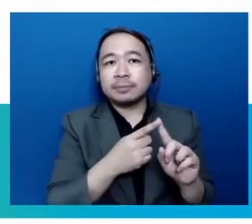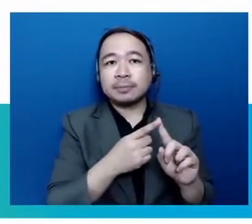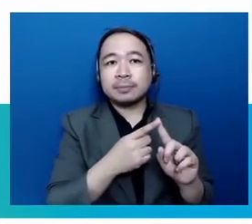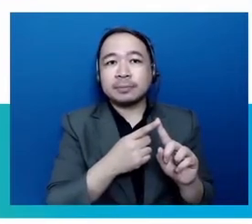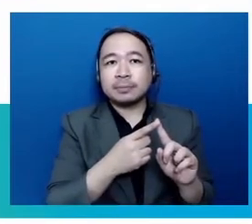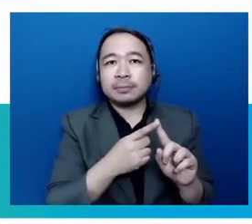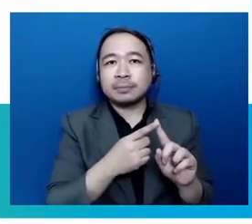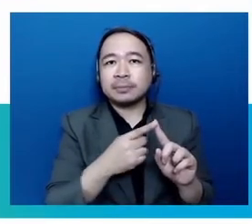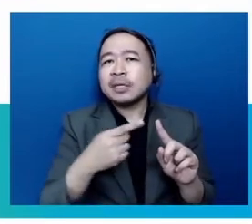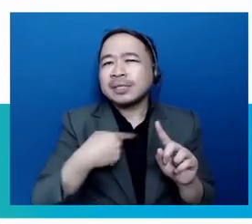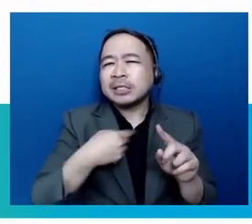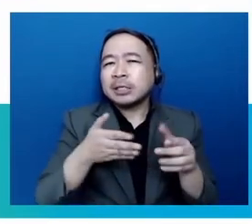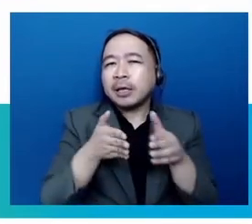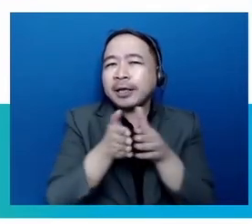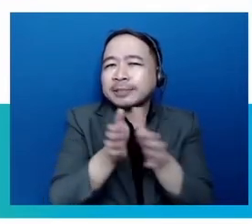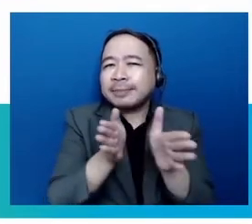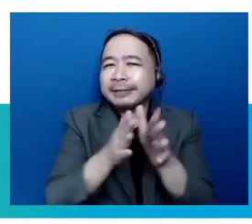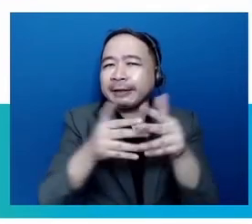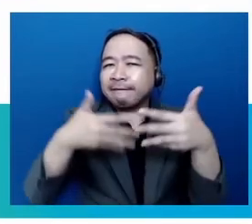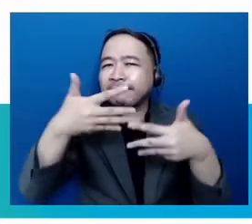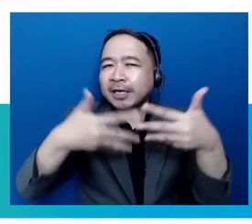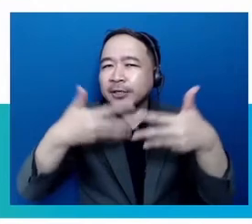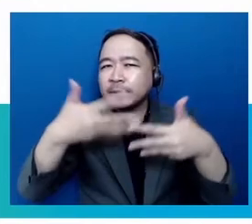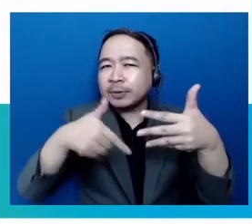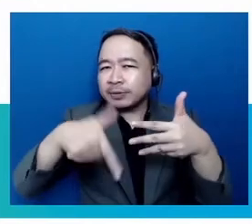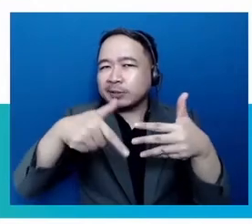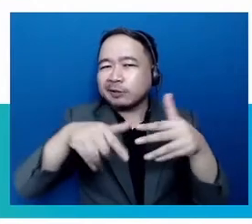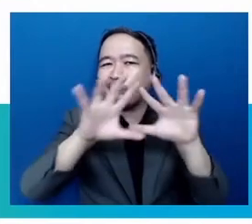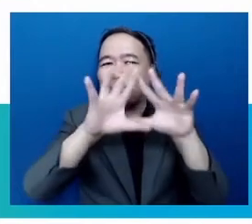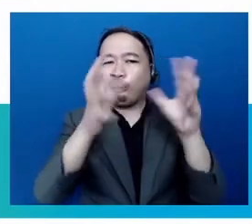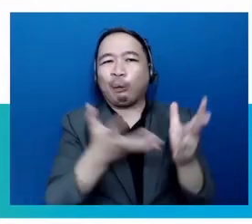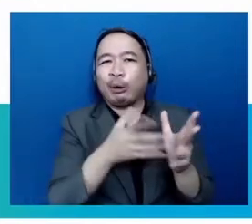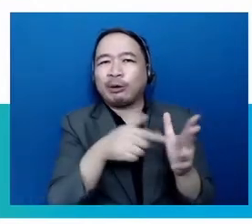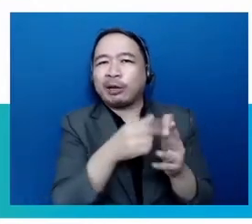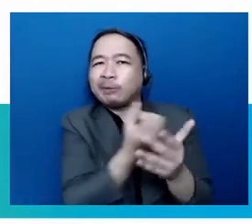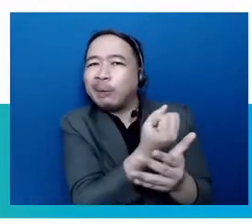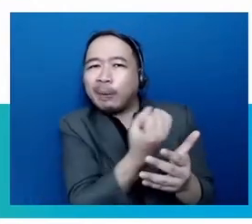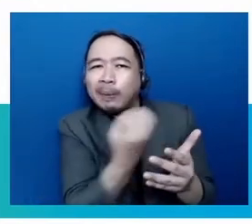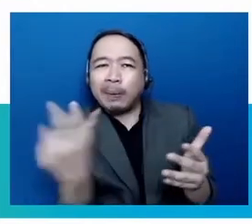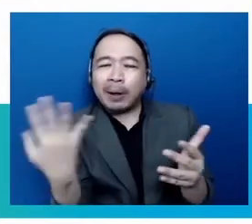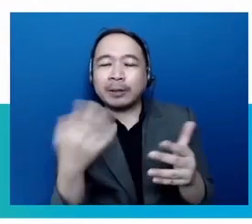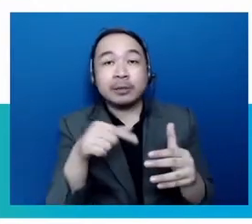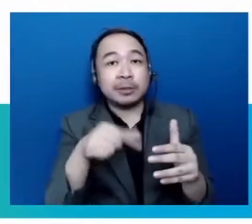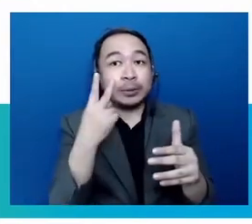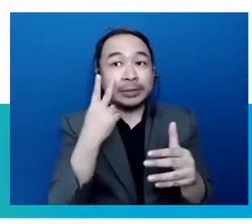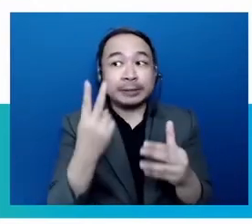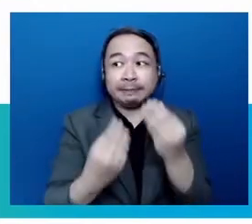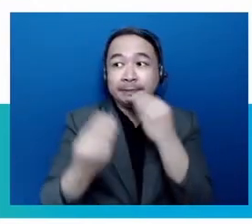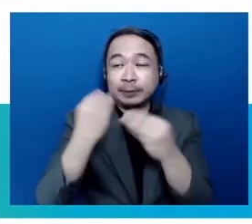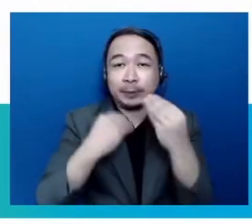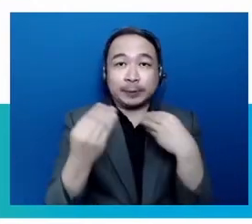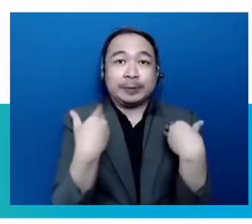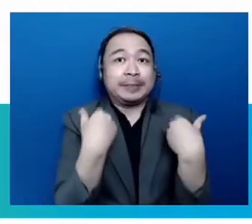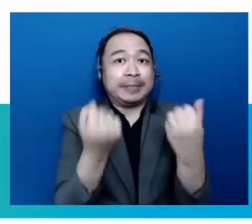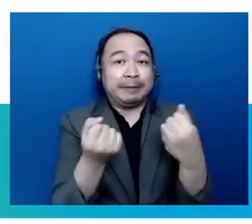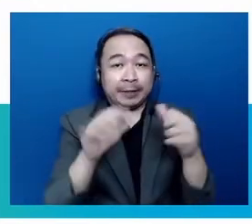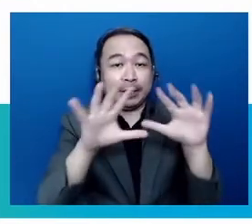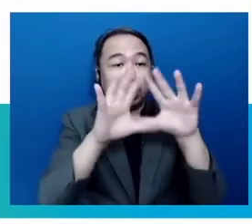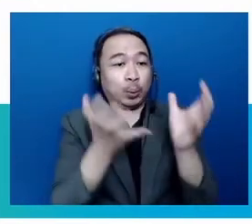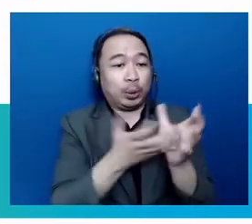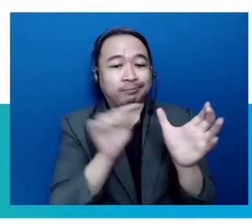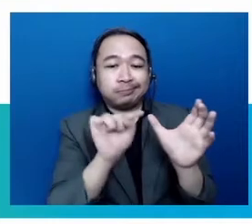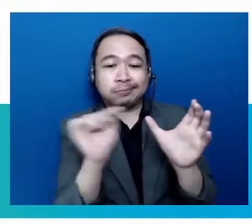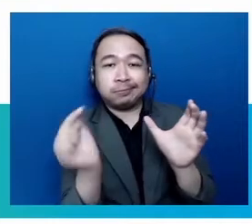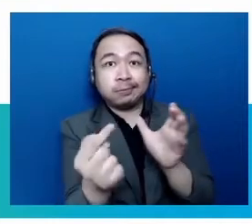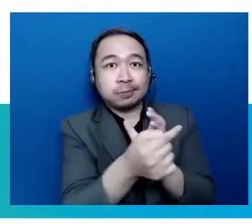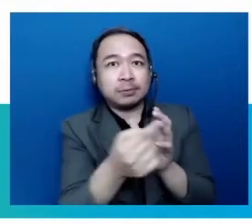figures about at the global level. If we look at the state of food security and nutrition in the world, we do know that the impacts